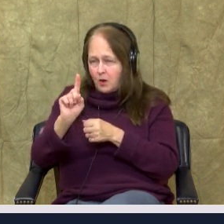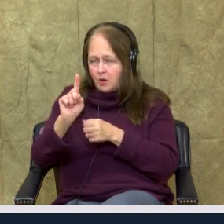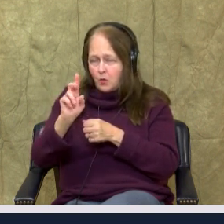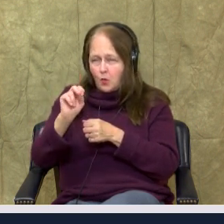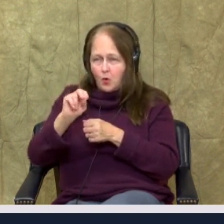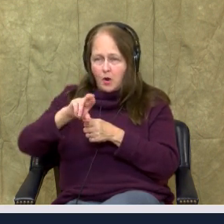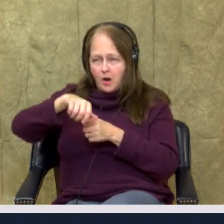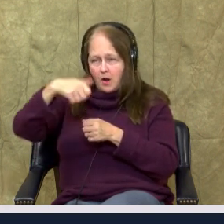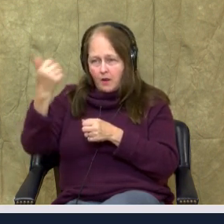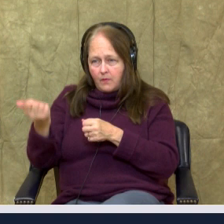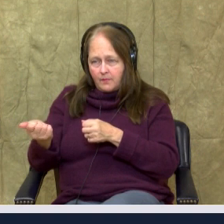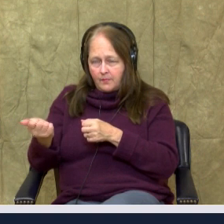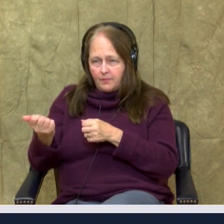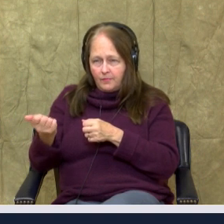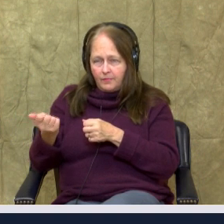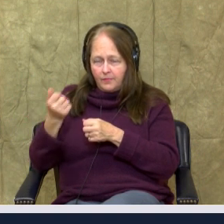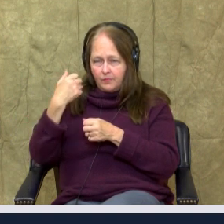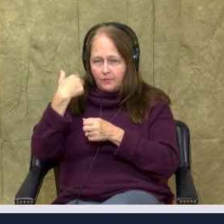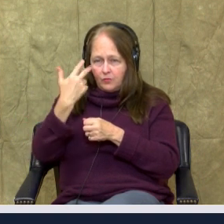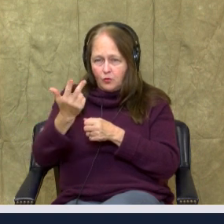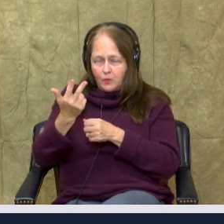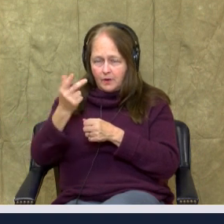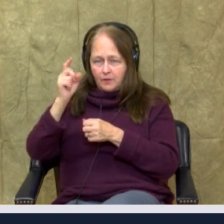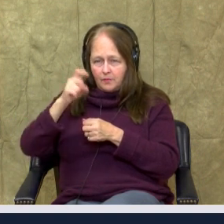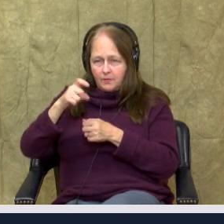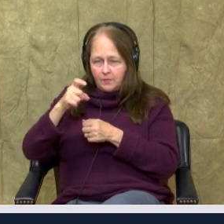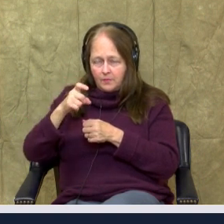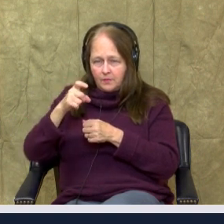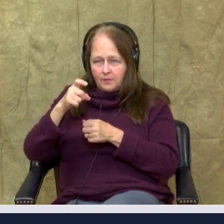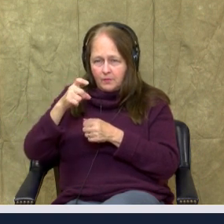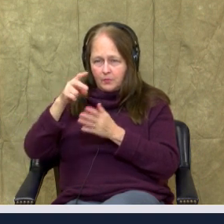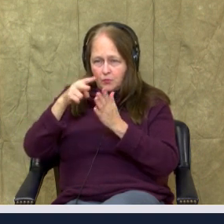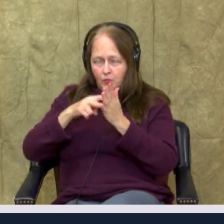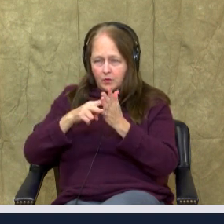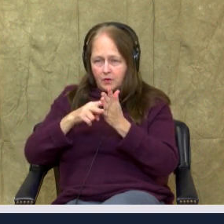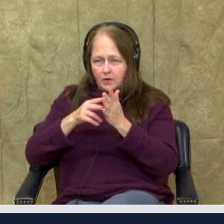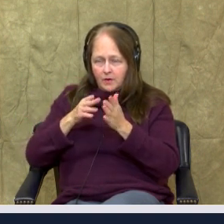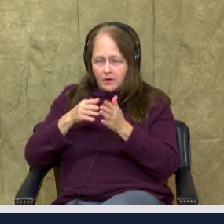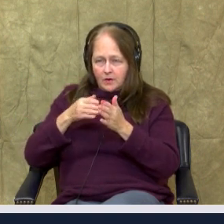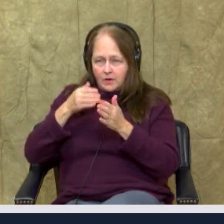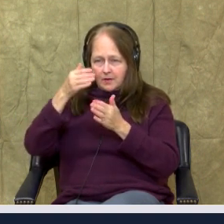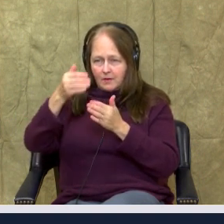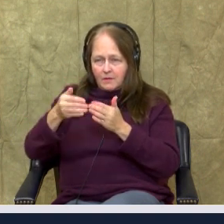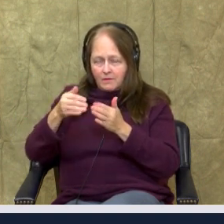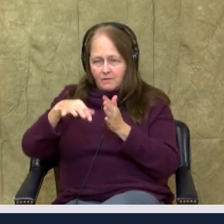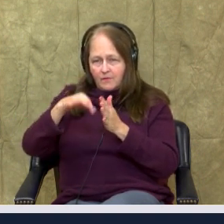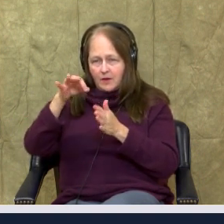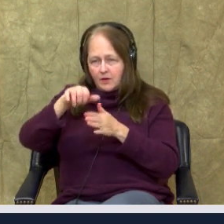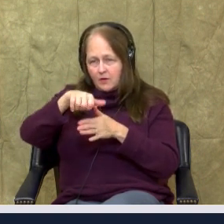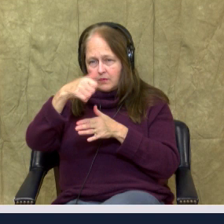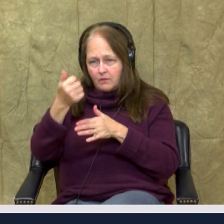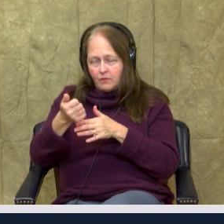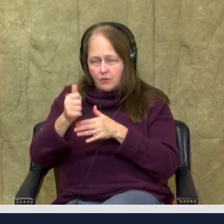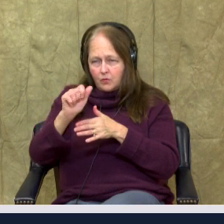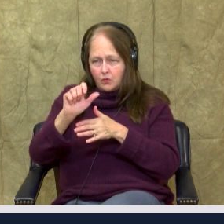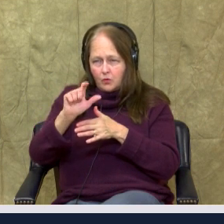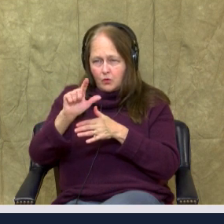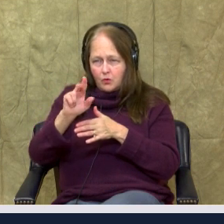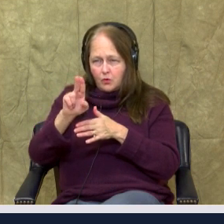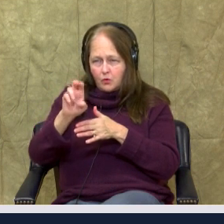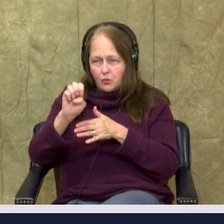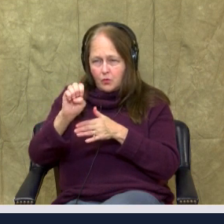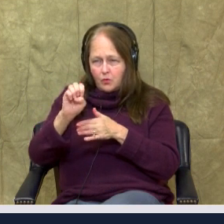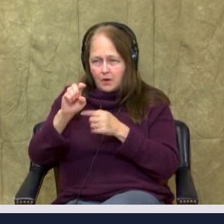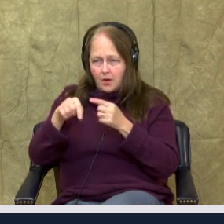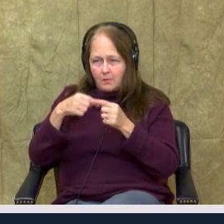another. 3, if necessary, reread or read ahead to find other clues about the word. Now, I